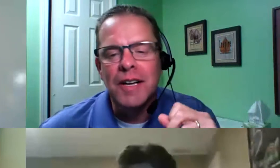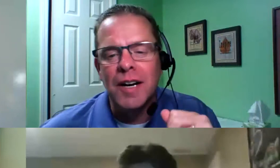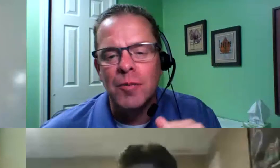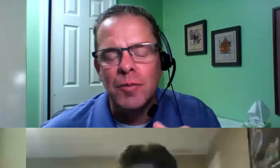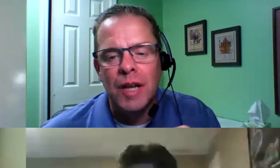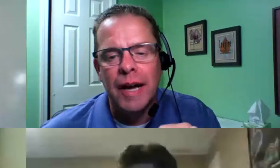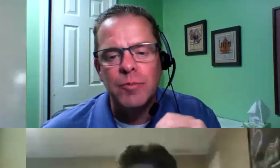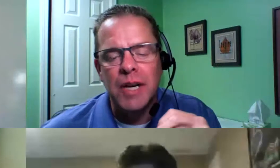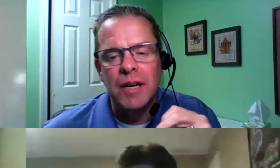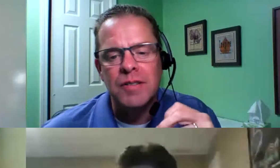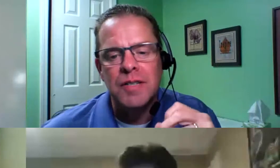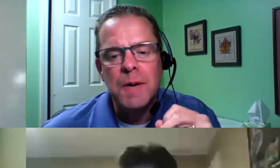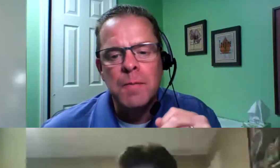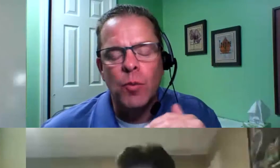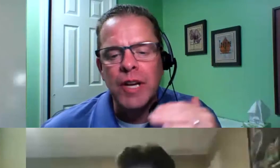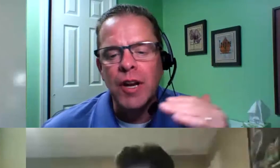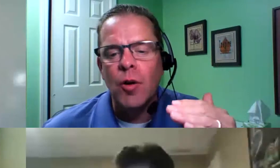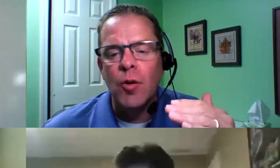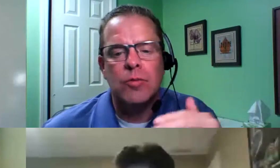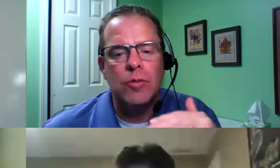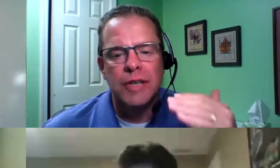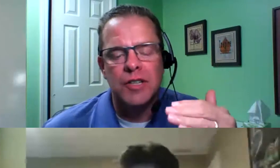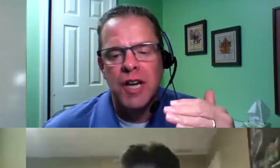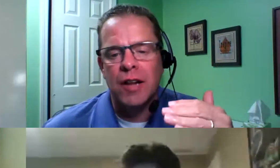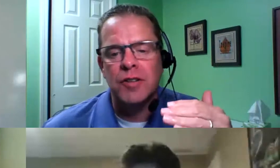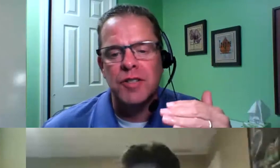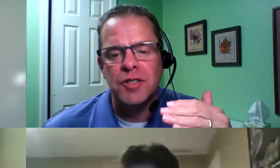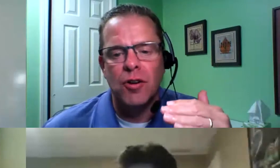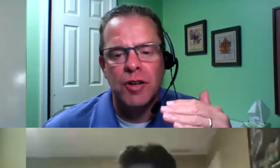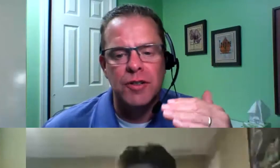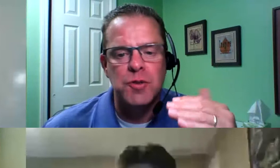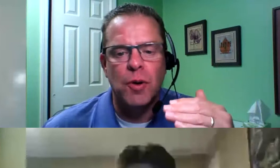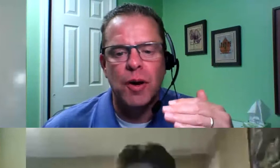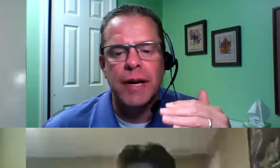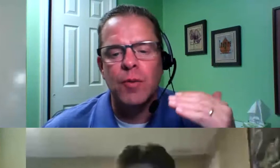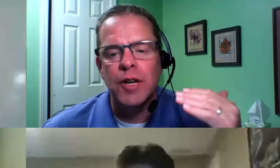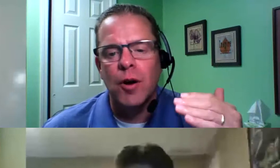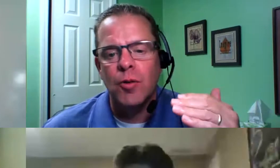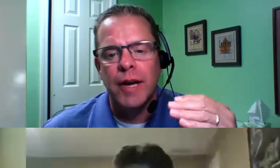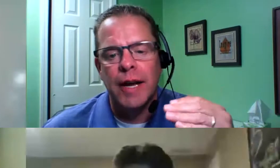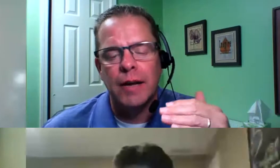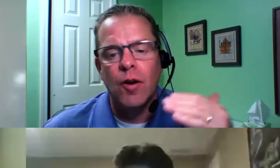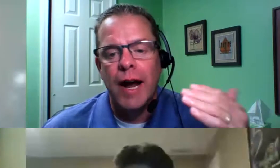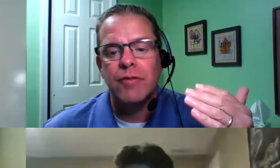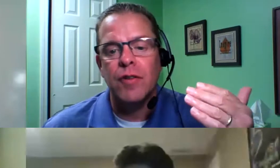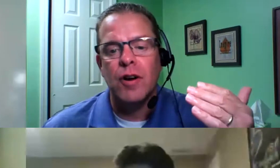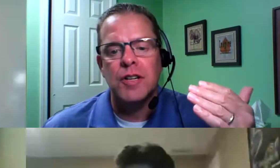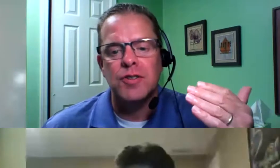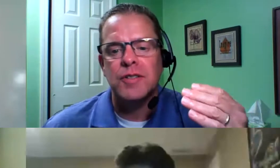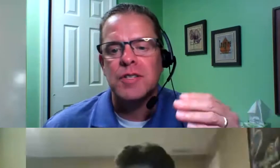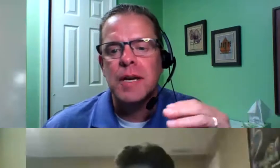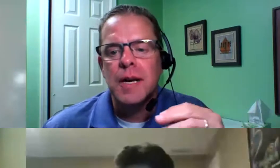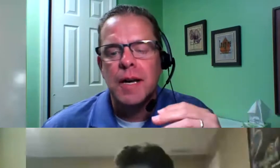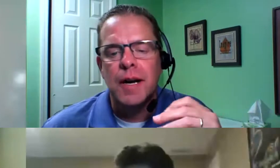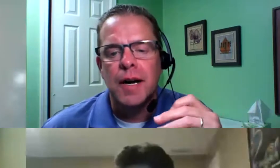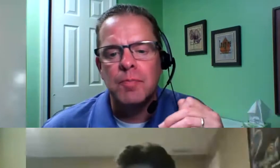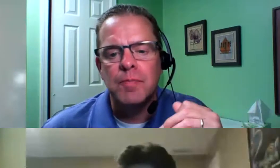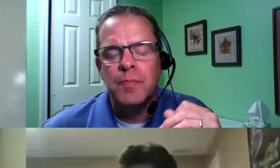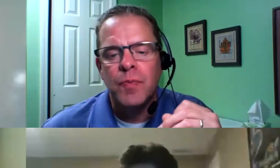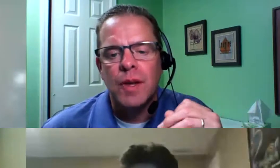better light, because we know that the challenges occurred in the spring, and we know that over half of our